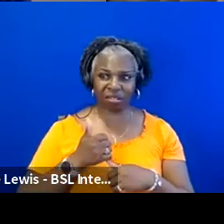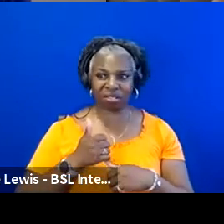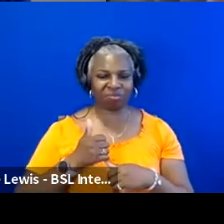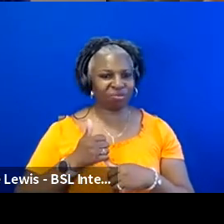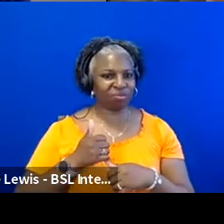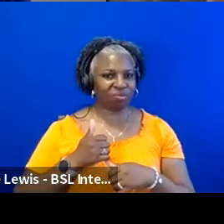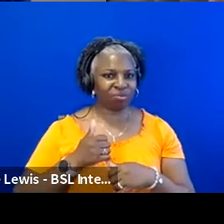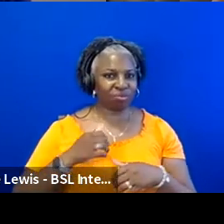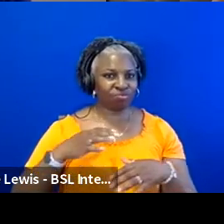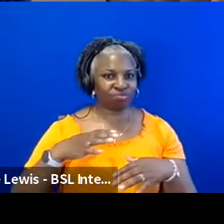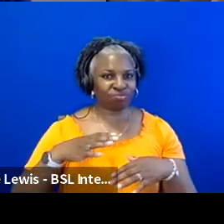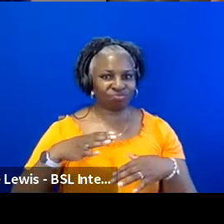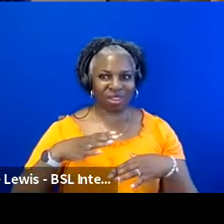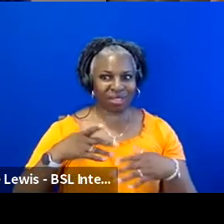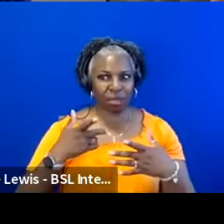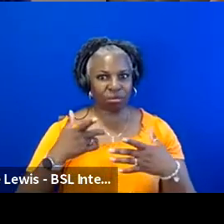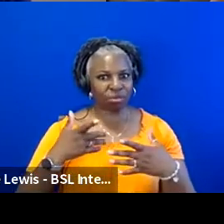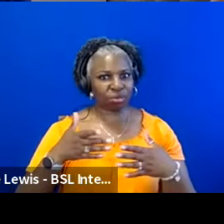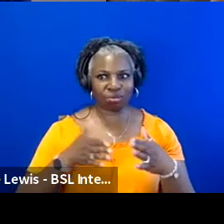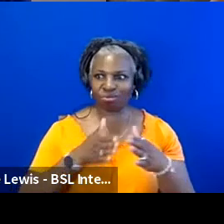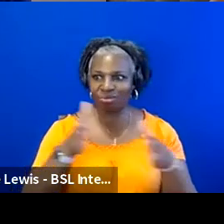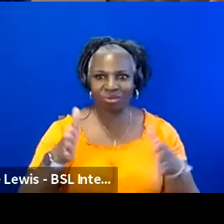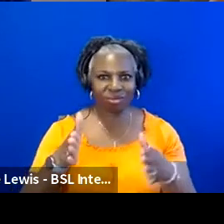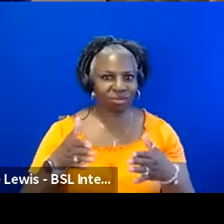as some of their colleagues.